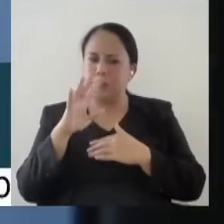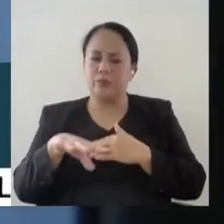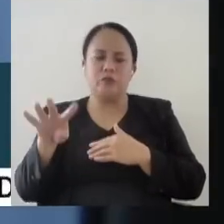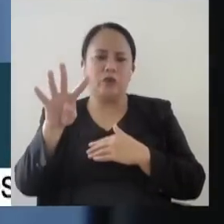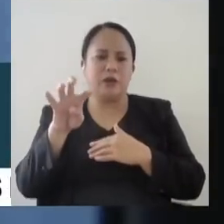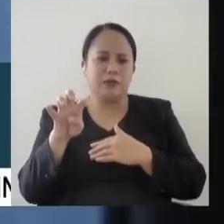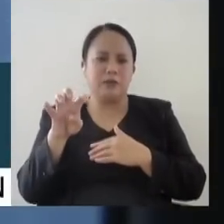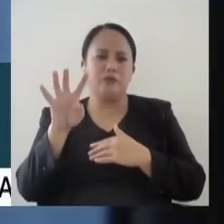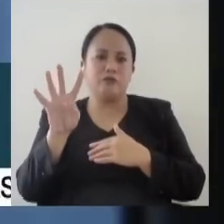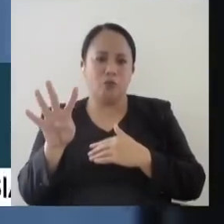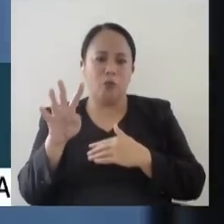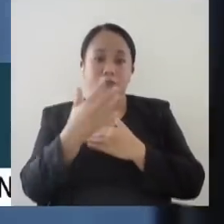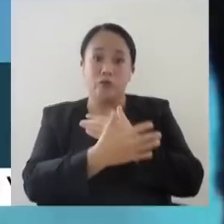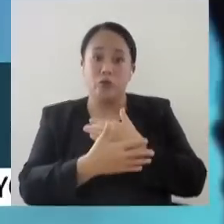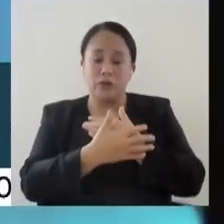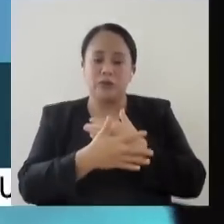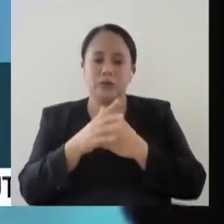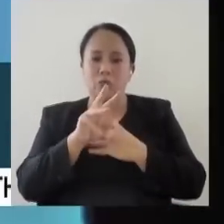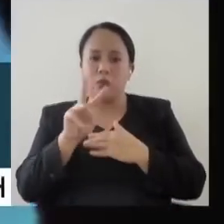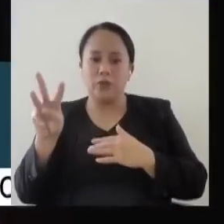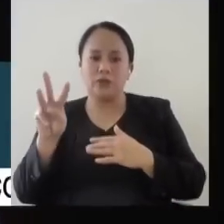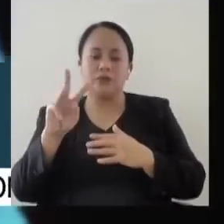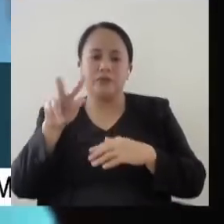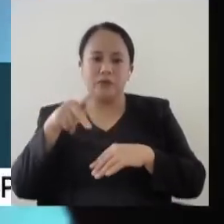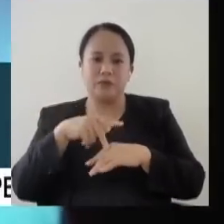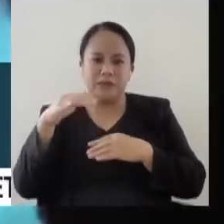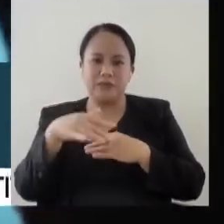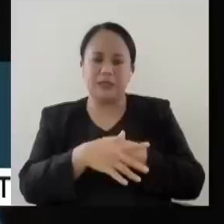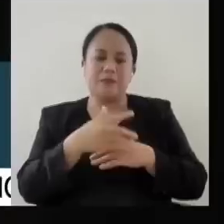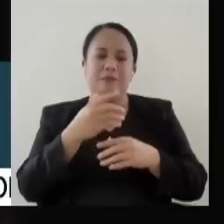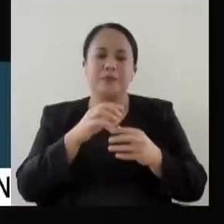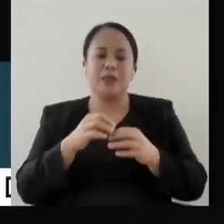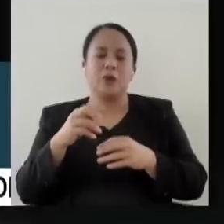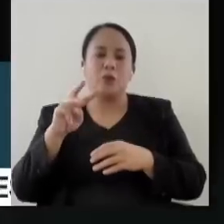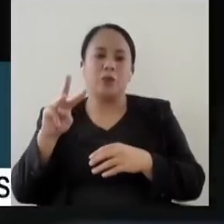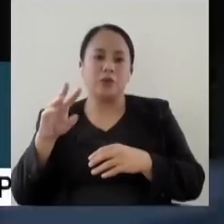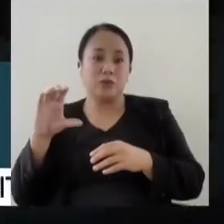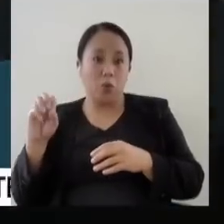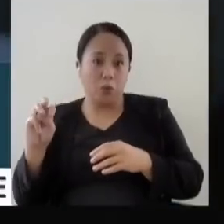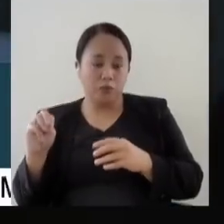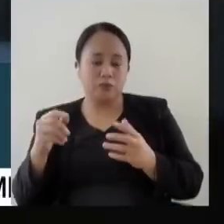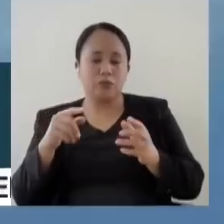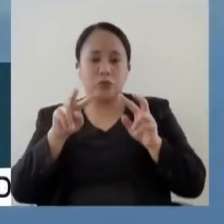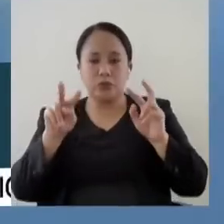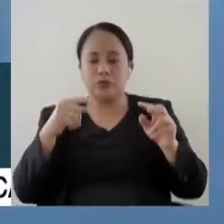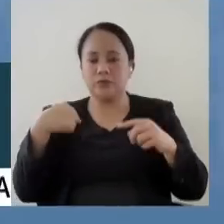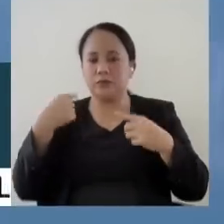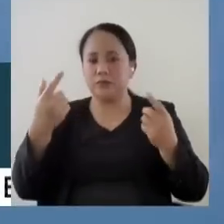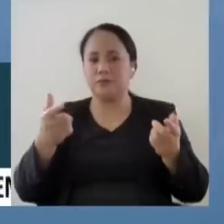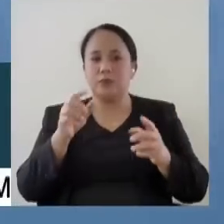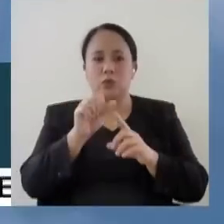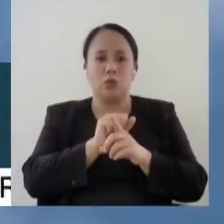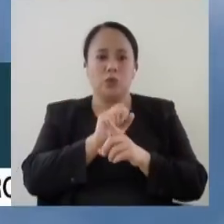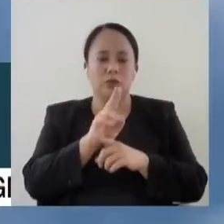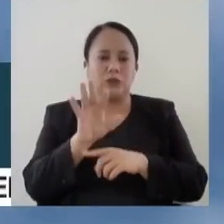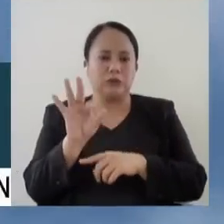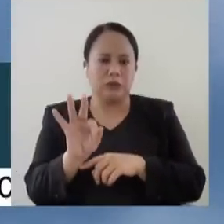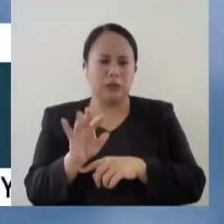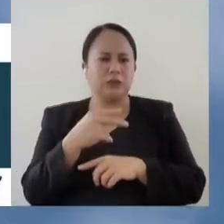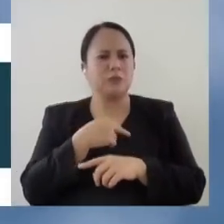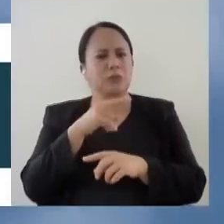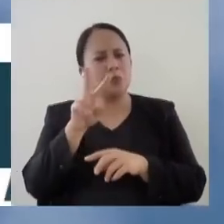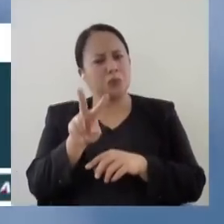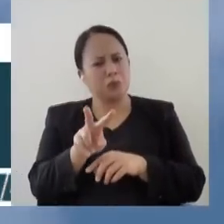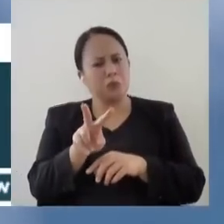vessels were sighted in the West Philippine Sea based on WESCOM's monitoring as of August 9. Among EEC, in